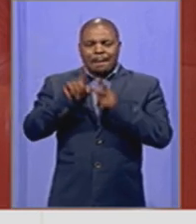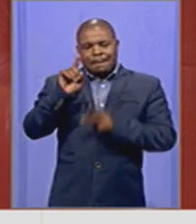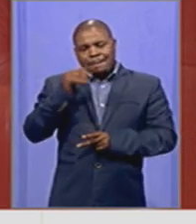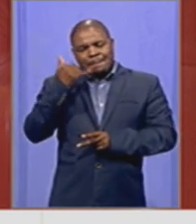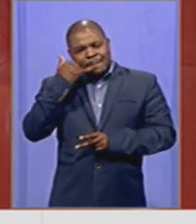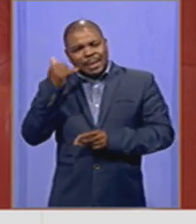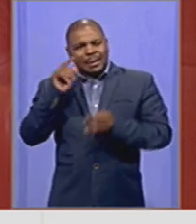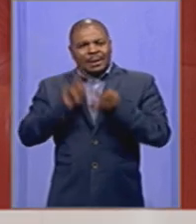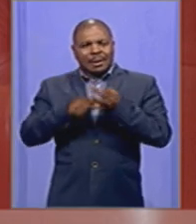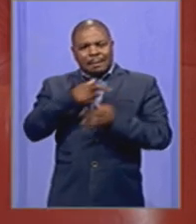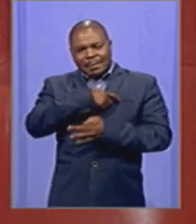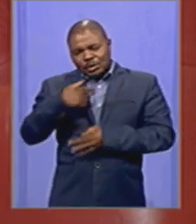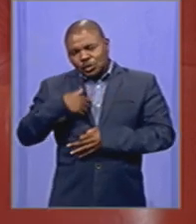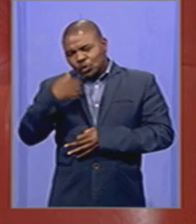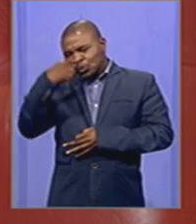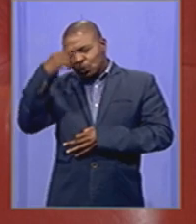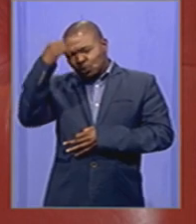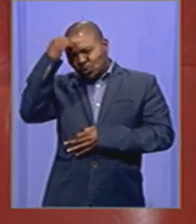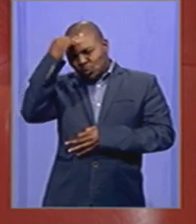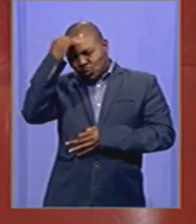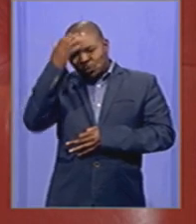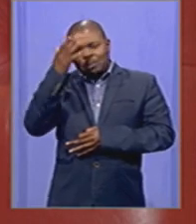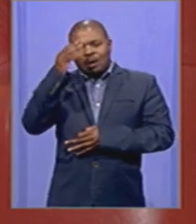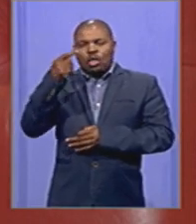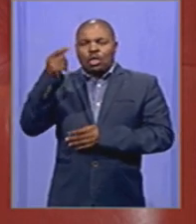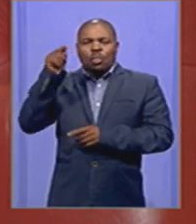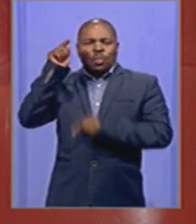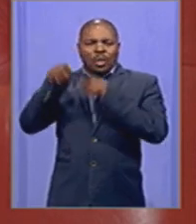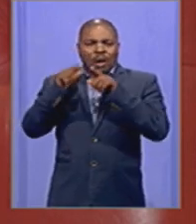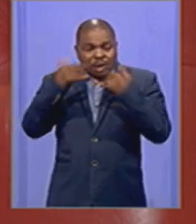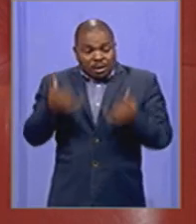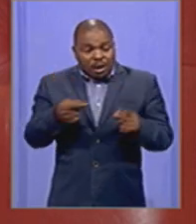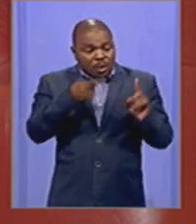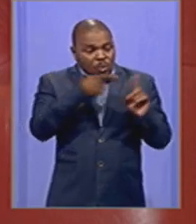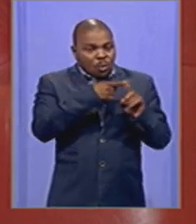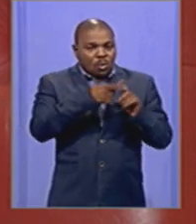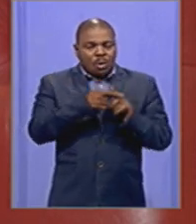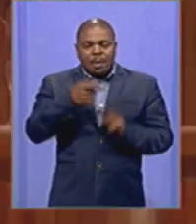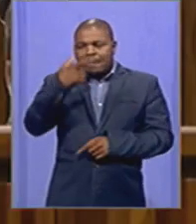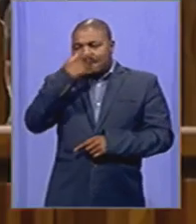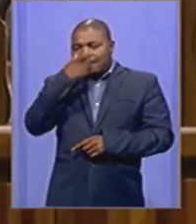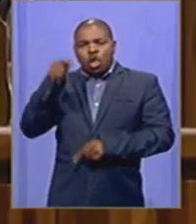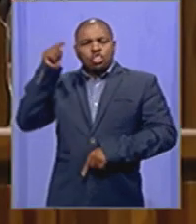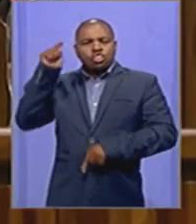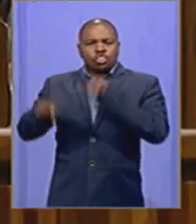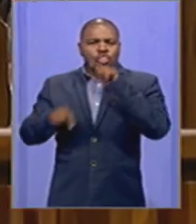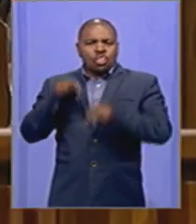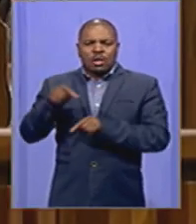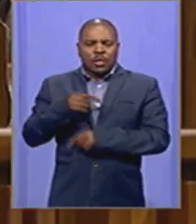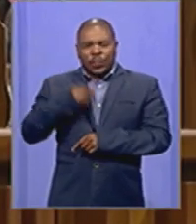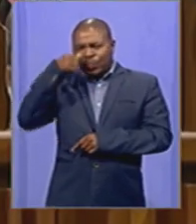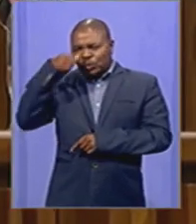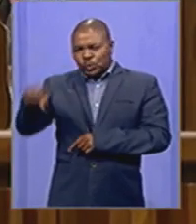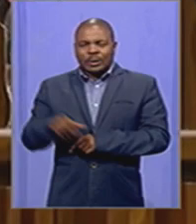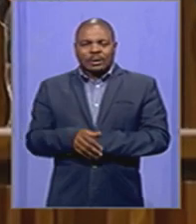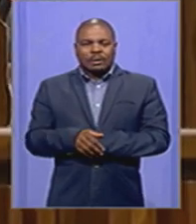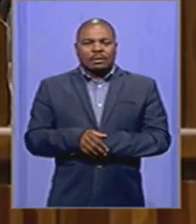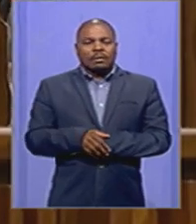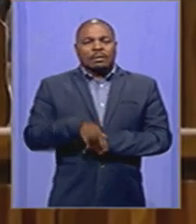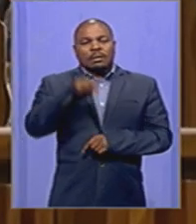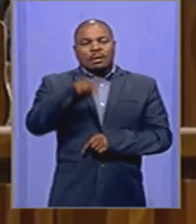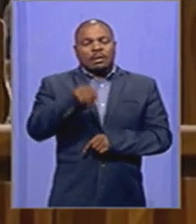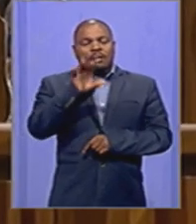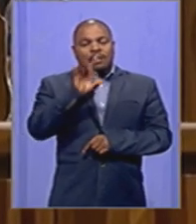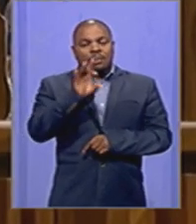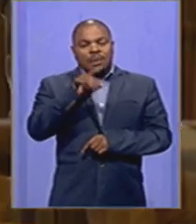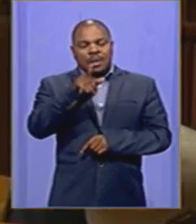has insulted President Jacob Zuma, now he's insulting President Ramaphosa. Ka la bobedi kgotlatshekelo ya tekatekano e